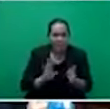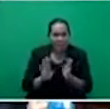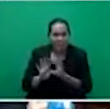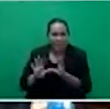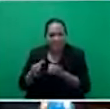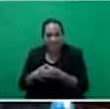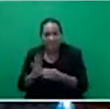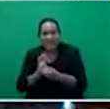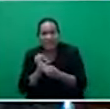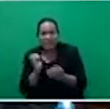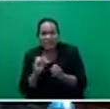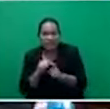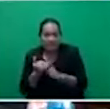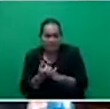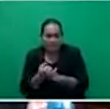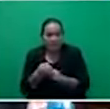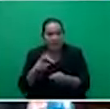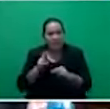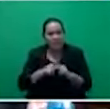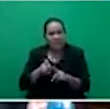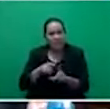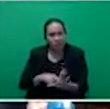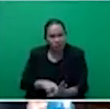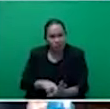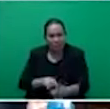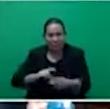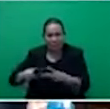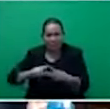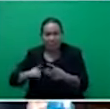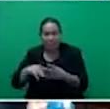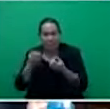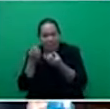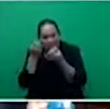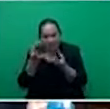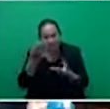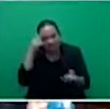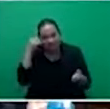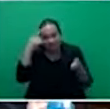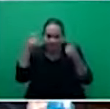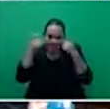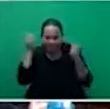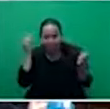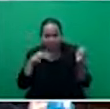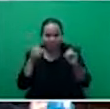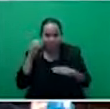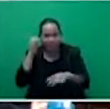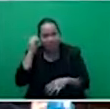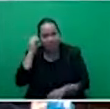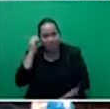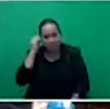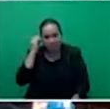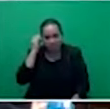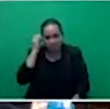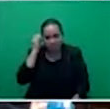civil society groups, region youths, etc., that provided suggestions, Mr. Speaker, sir. Mr. Speaker, sir, I wish to also